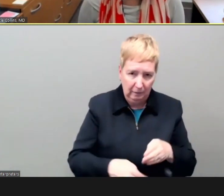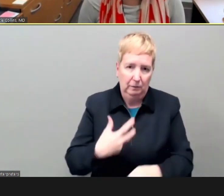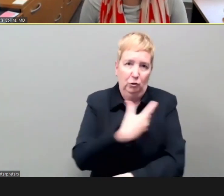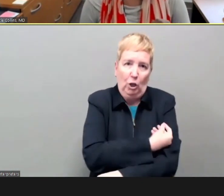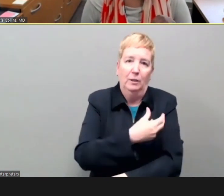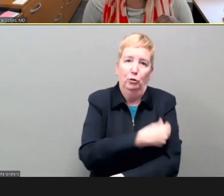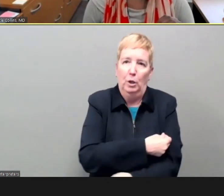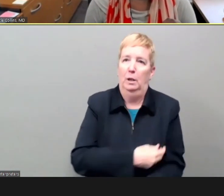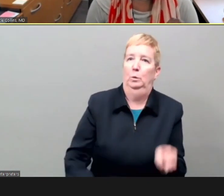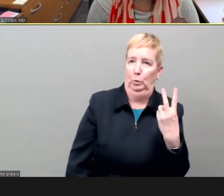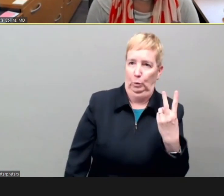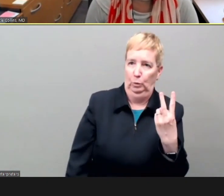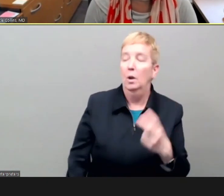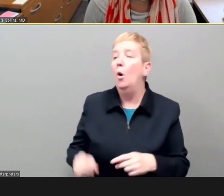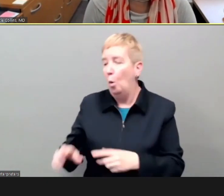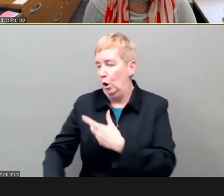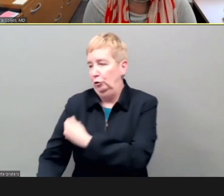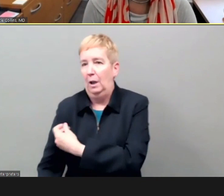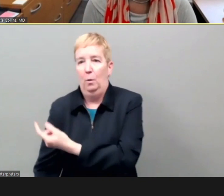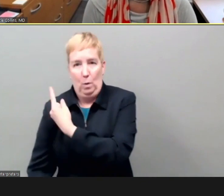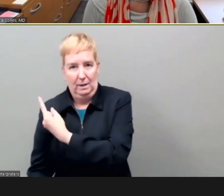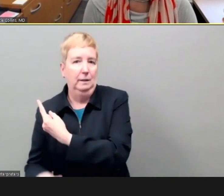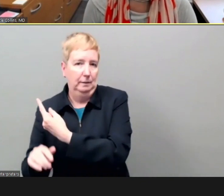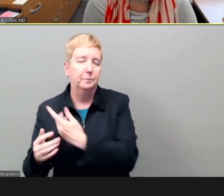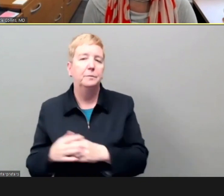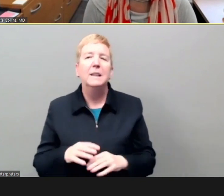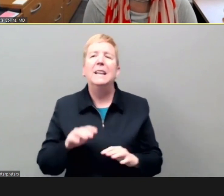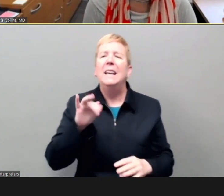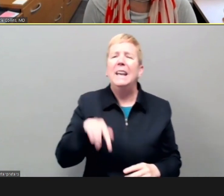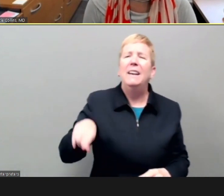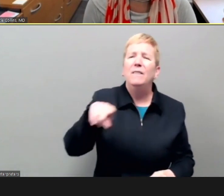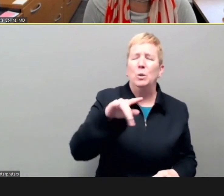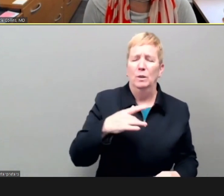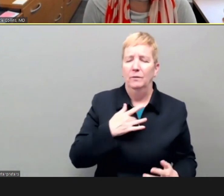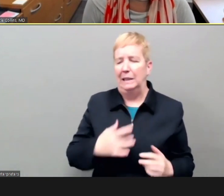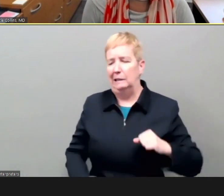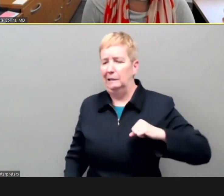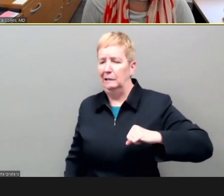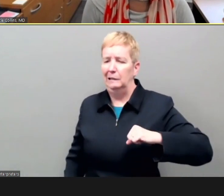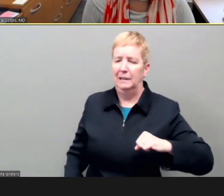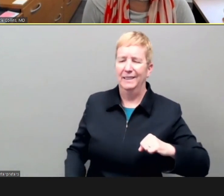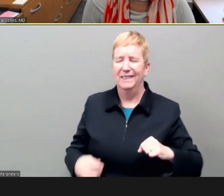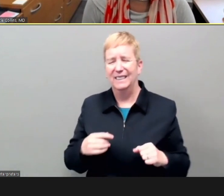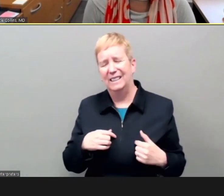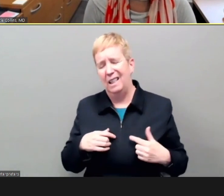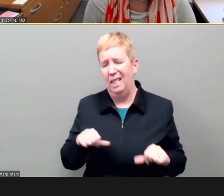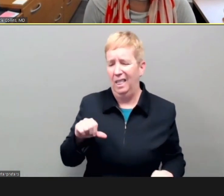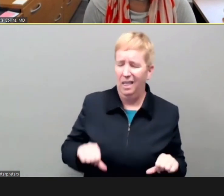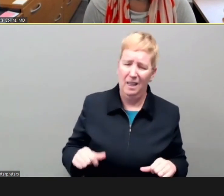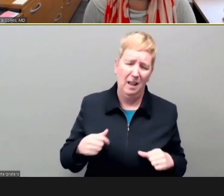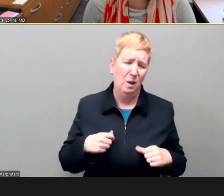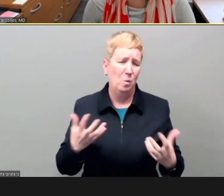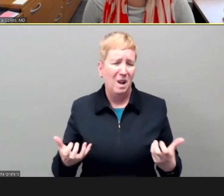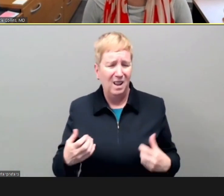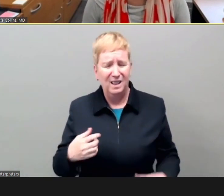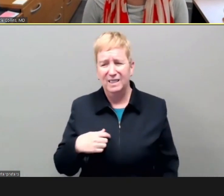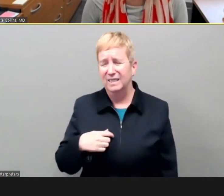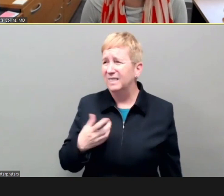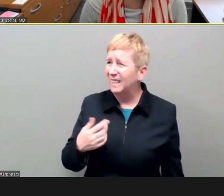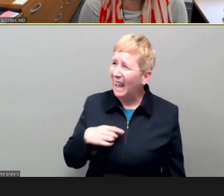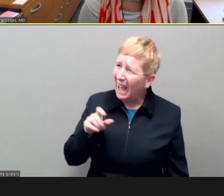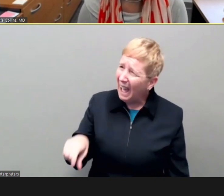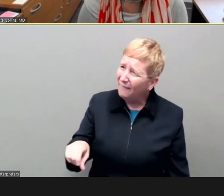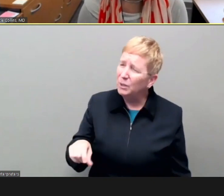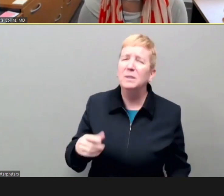to add, regarding if anyone's hesitant or kind of considering, do I really want to do this? Do I have to? You know, get